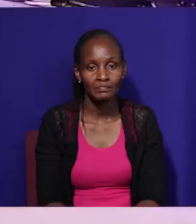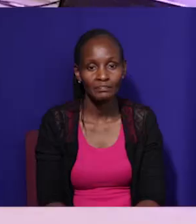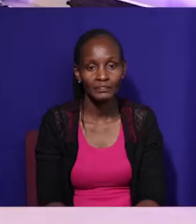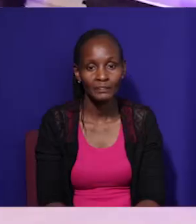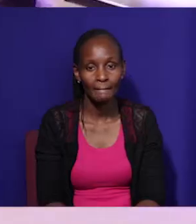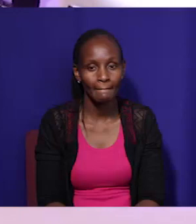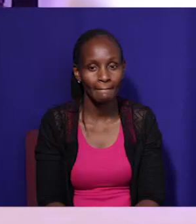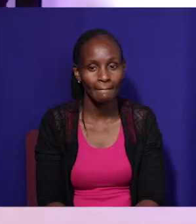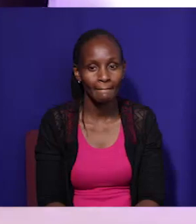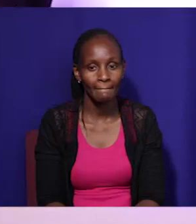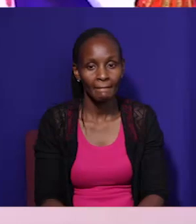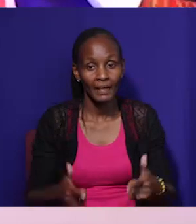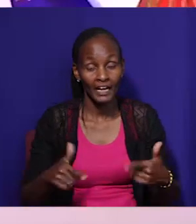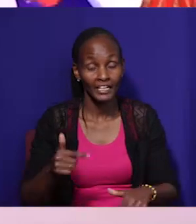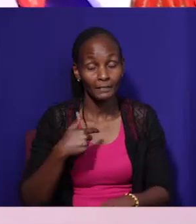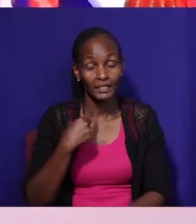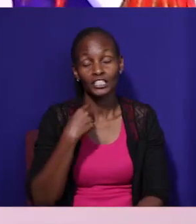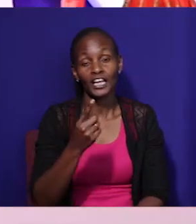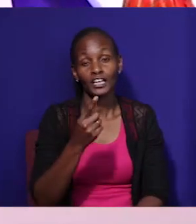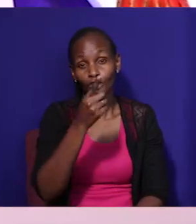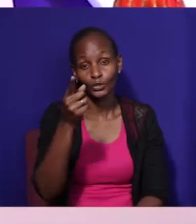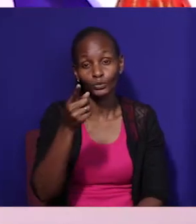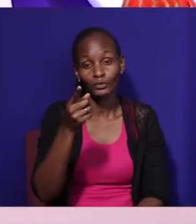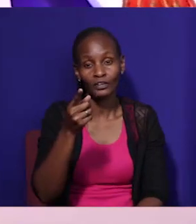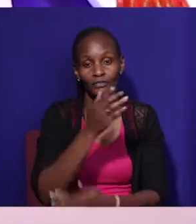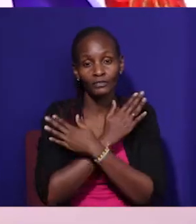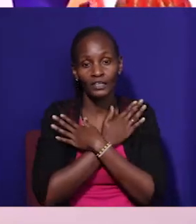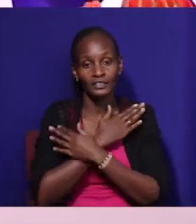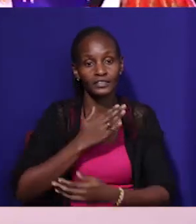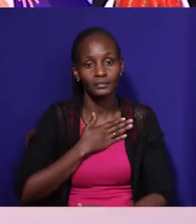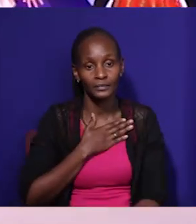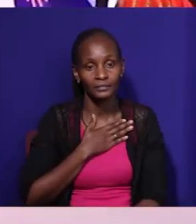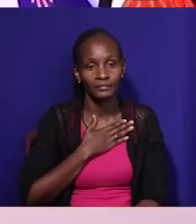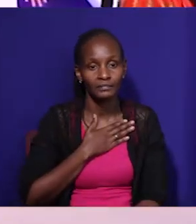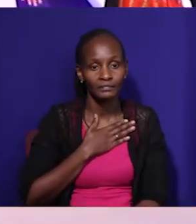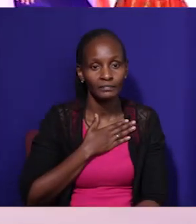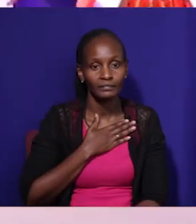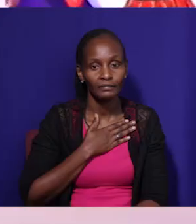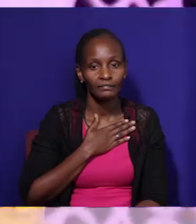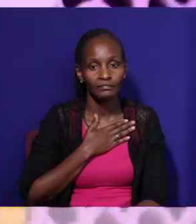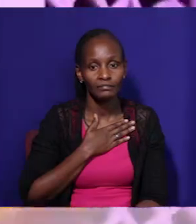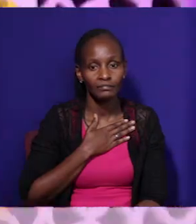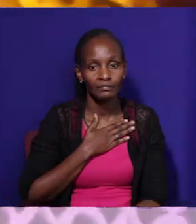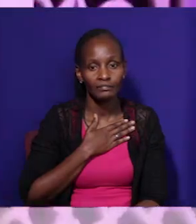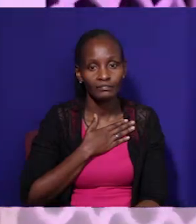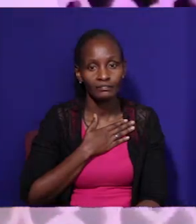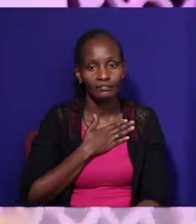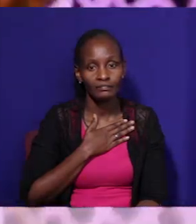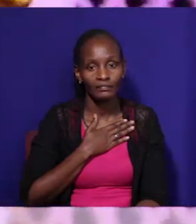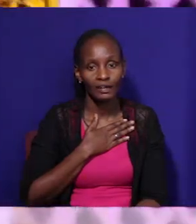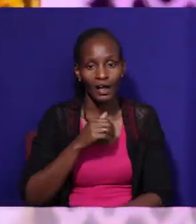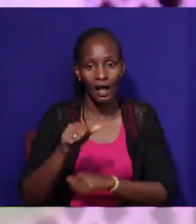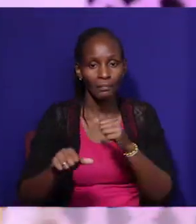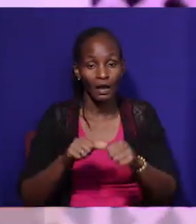Let me tell you, oh my friend, about this